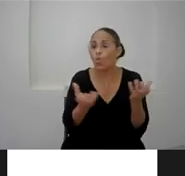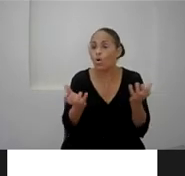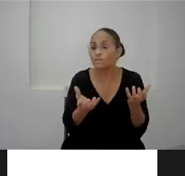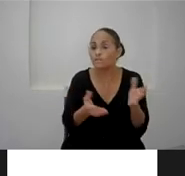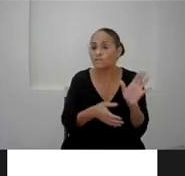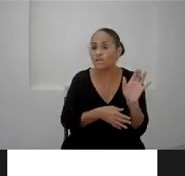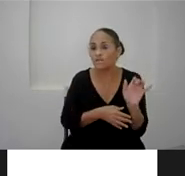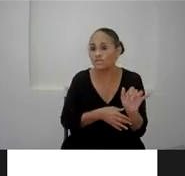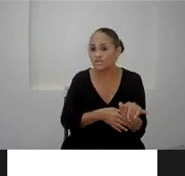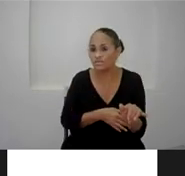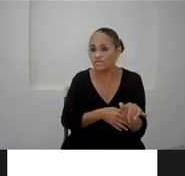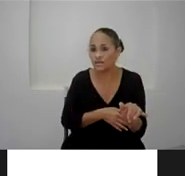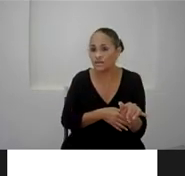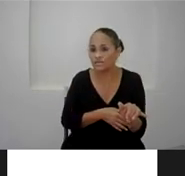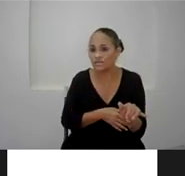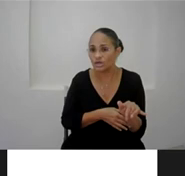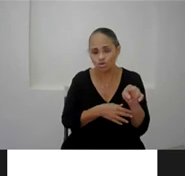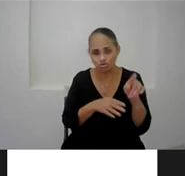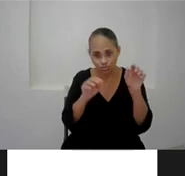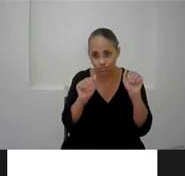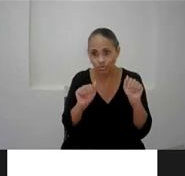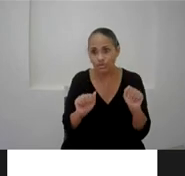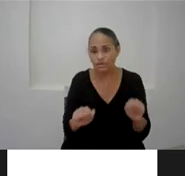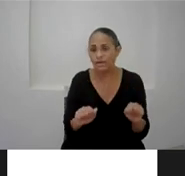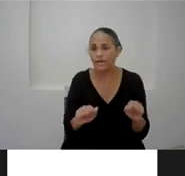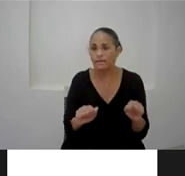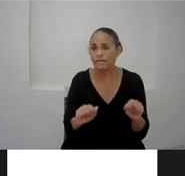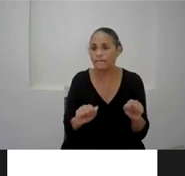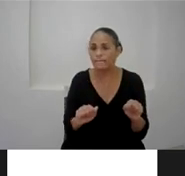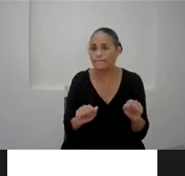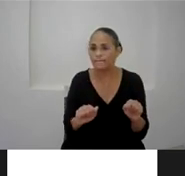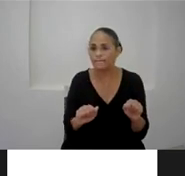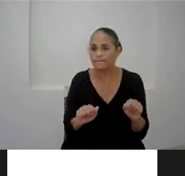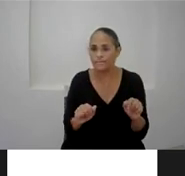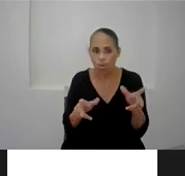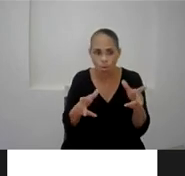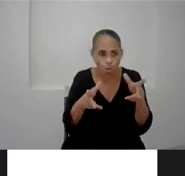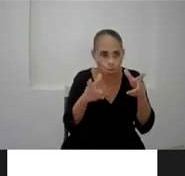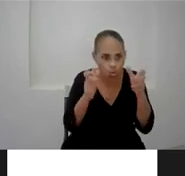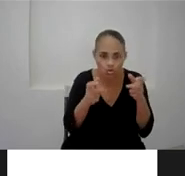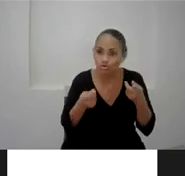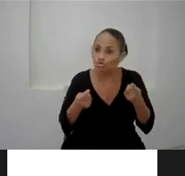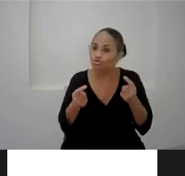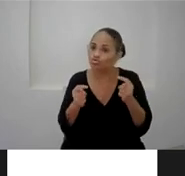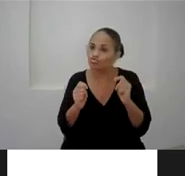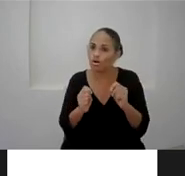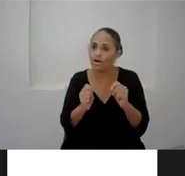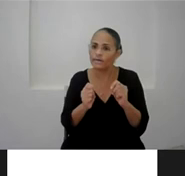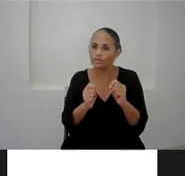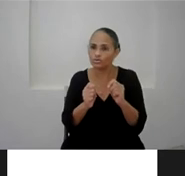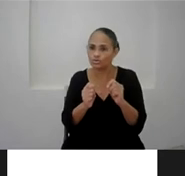that that you can grab hold of to try and expand the